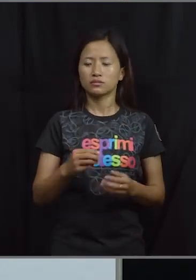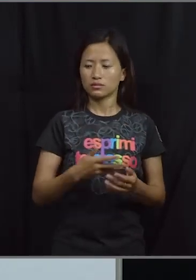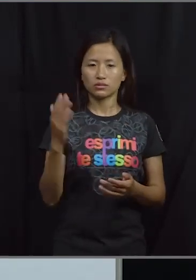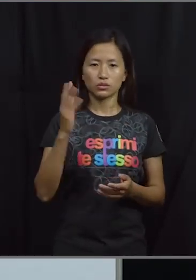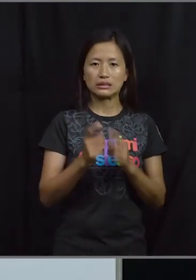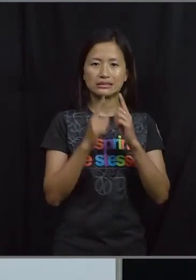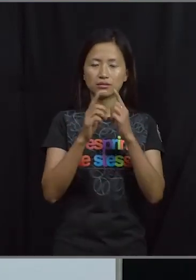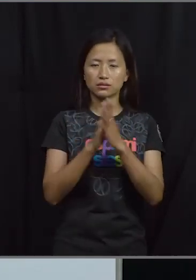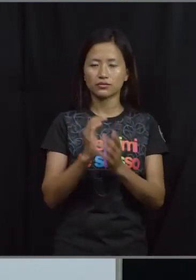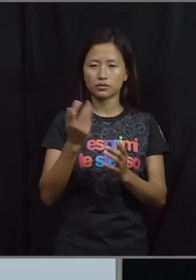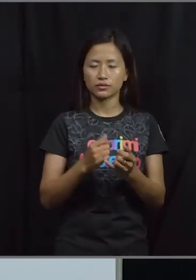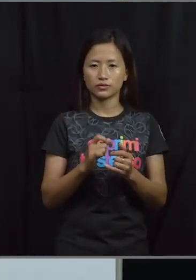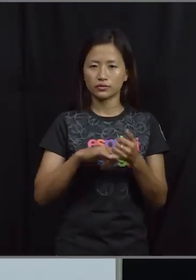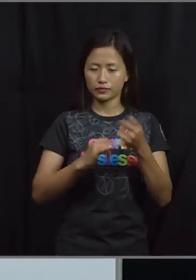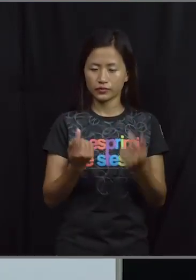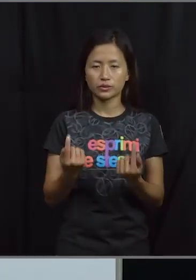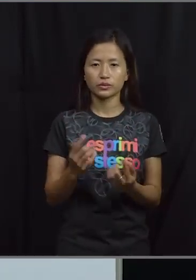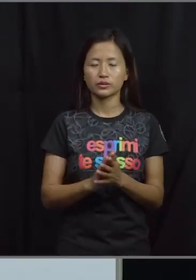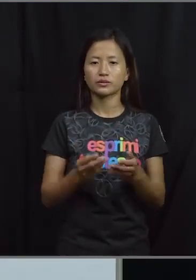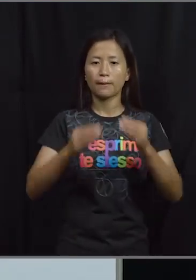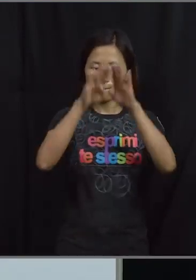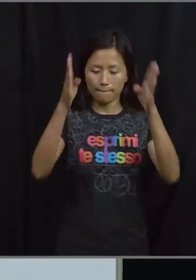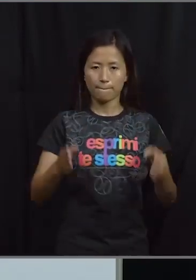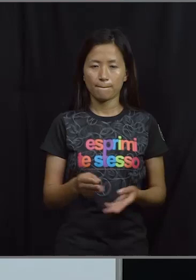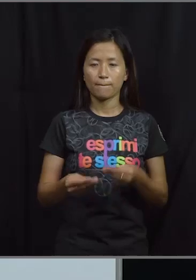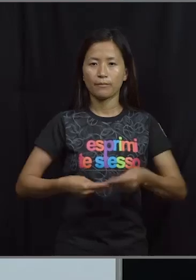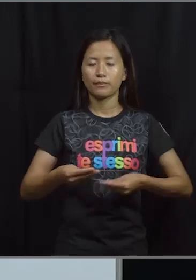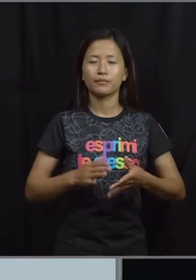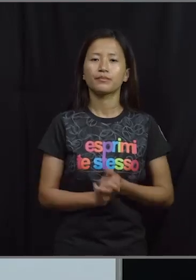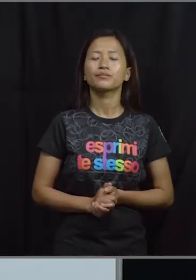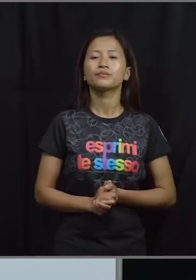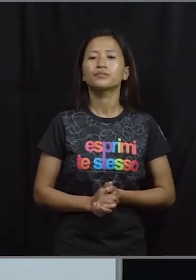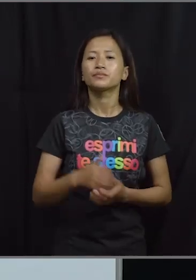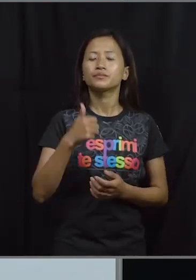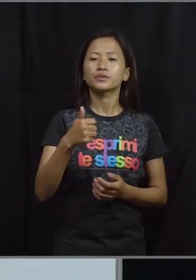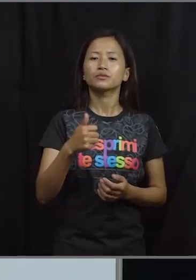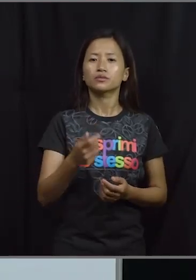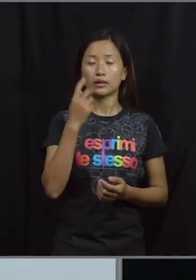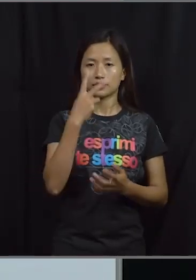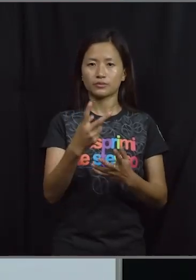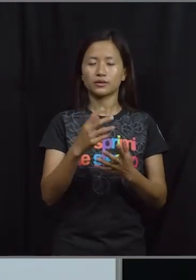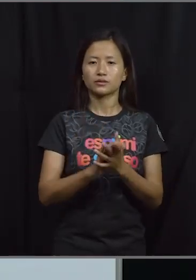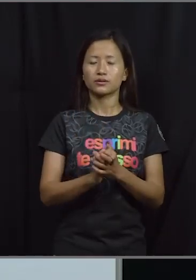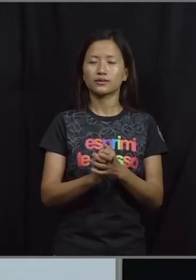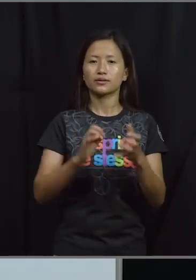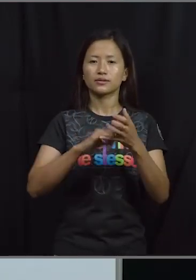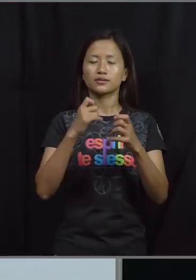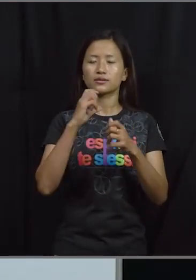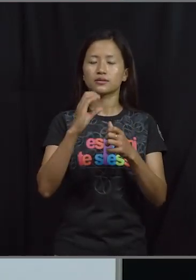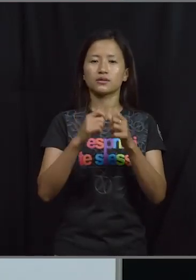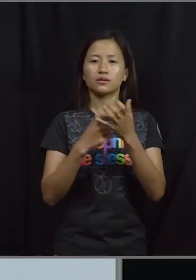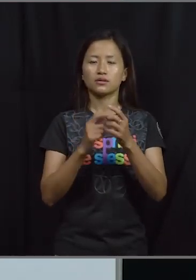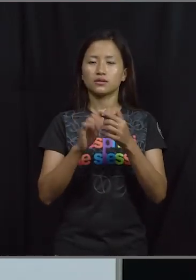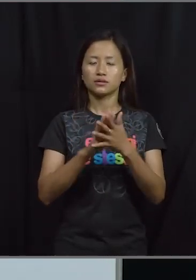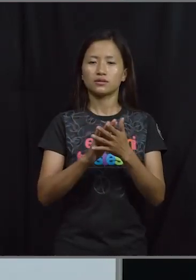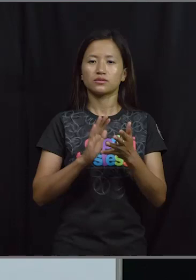situations that happens in the market. Some of such situations are goods expected to become scarce or